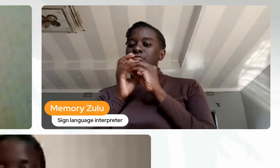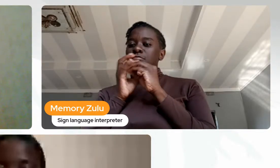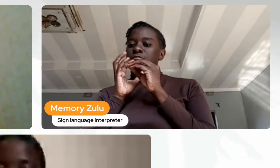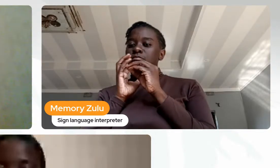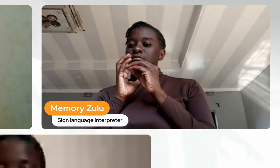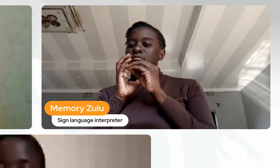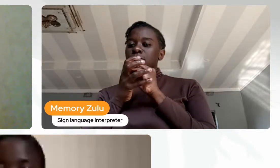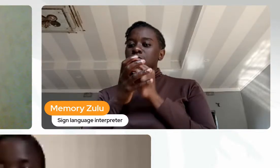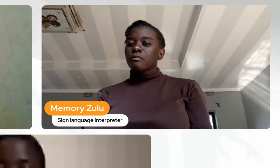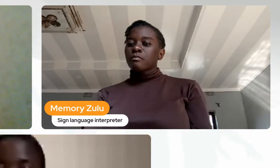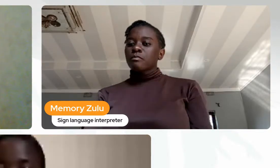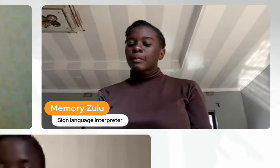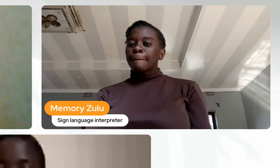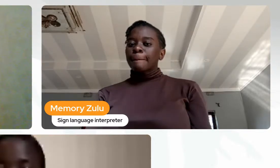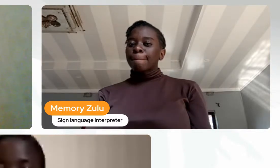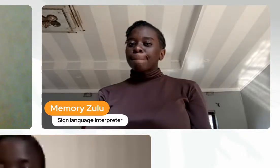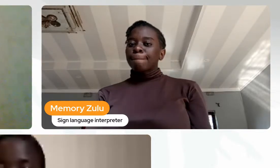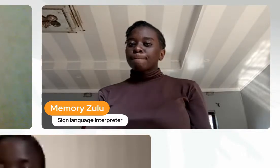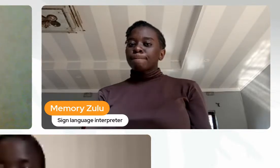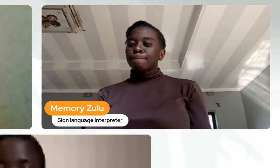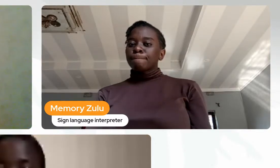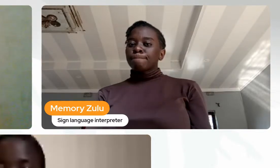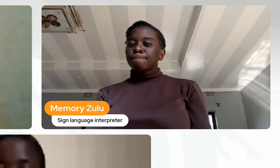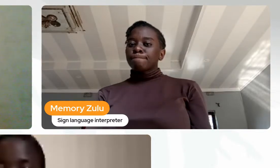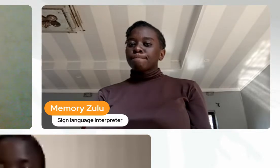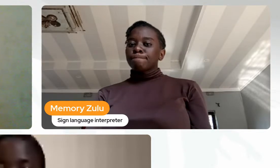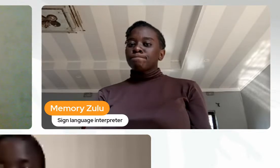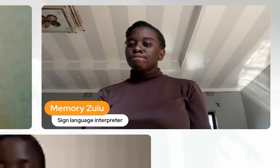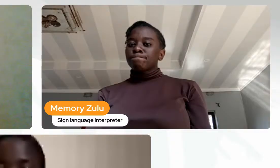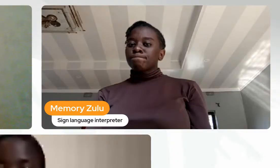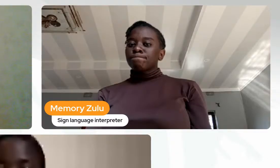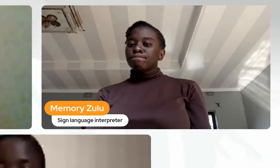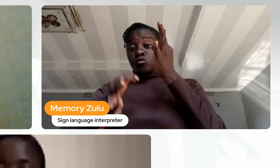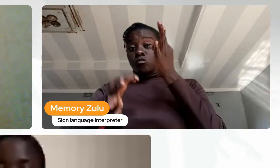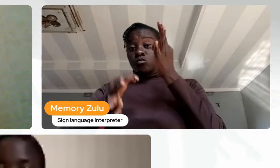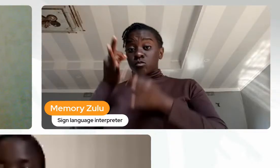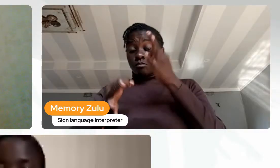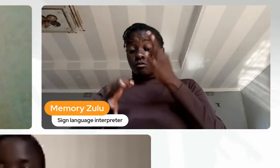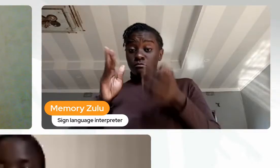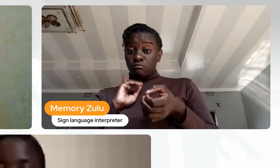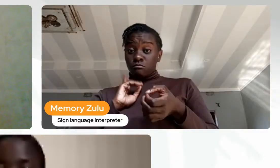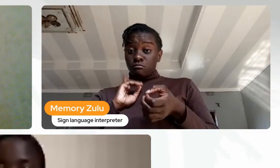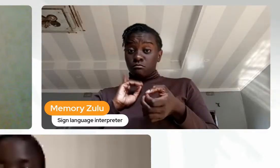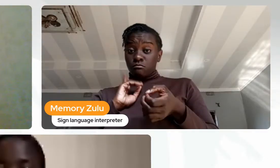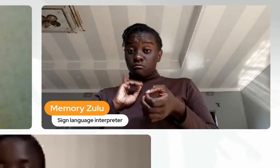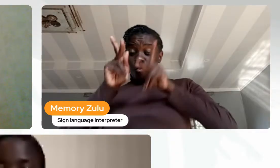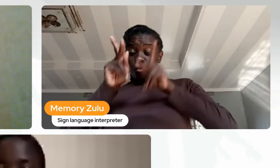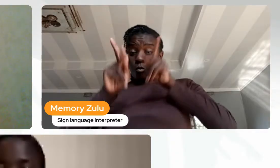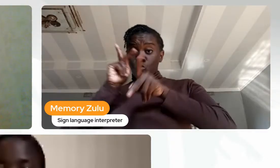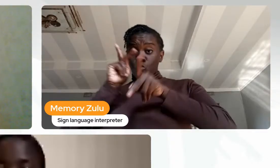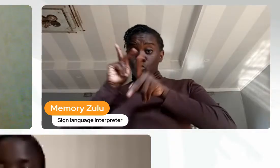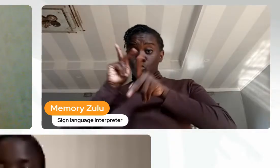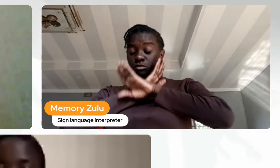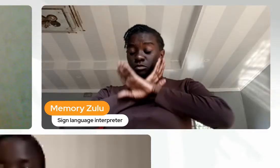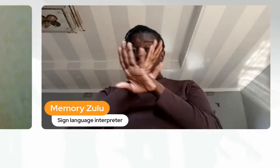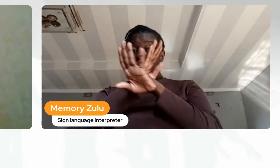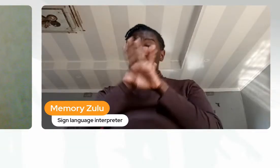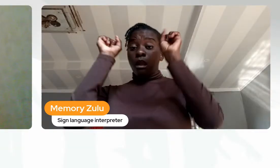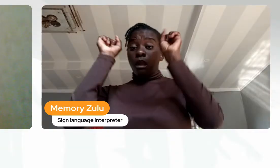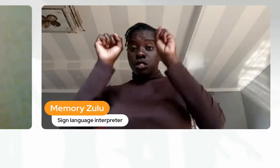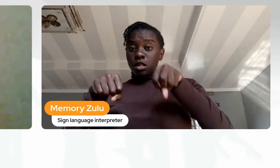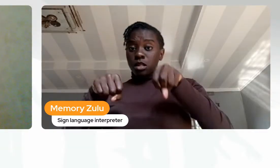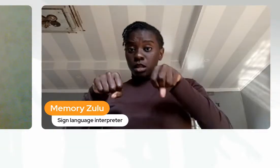well. And also, like I'd mentioned, we need also to have a